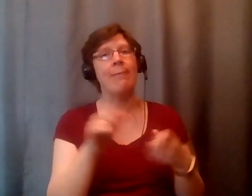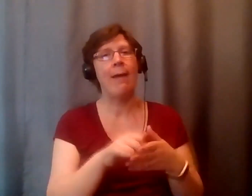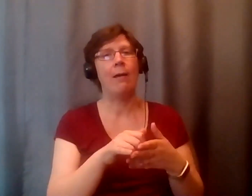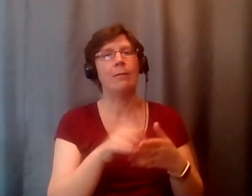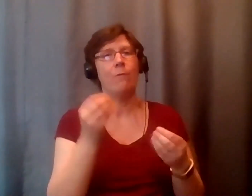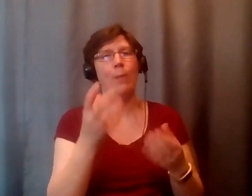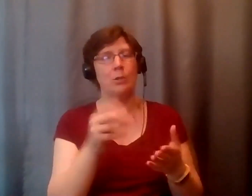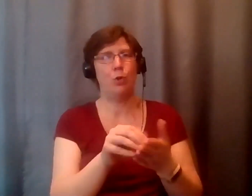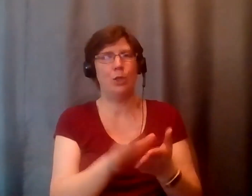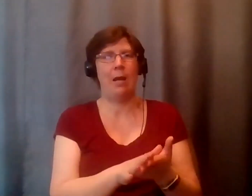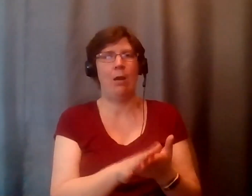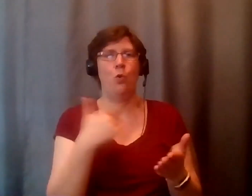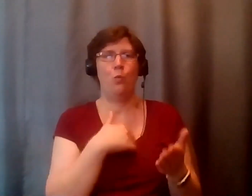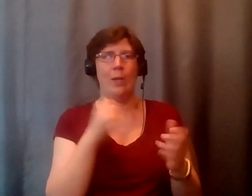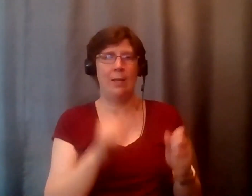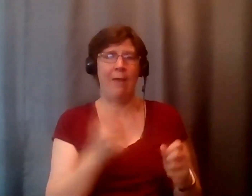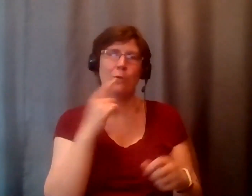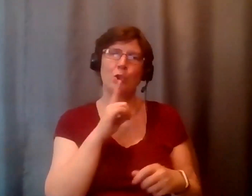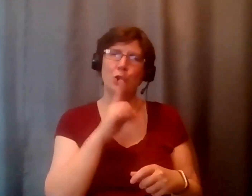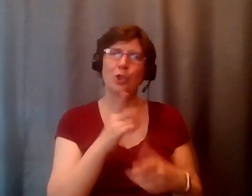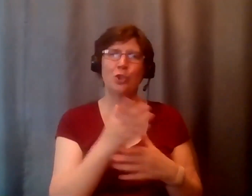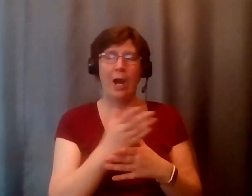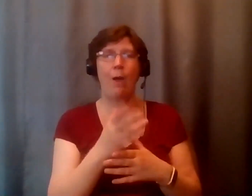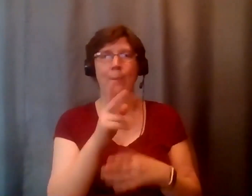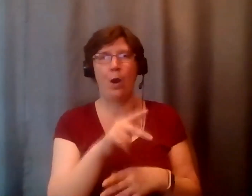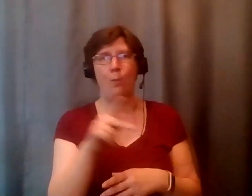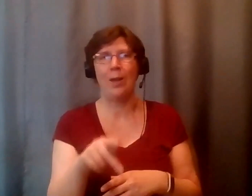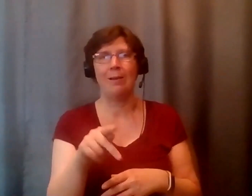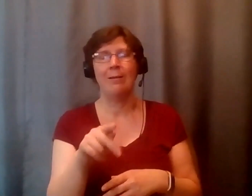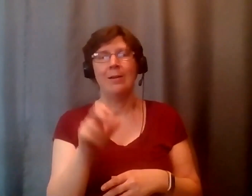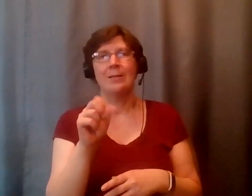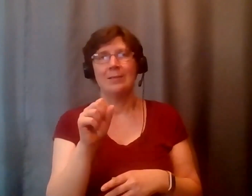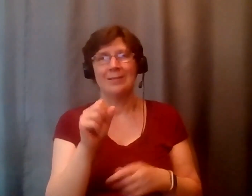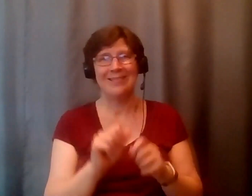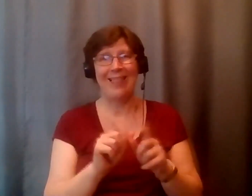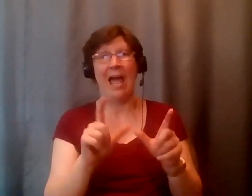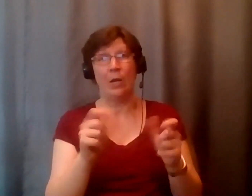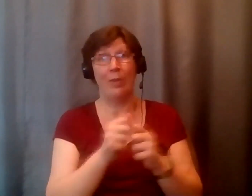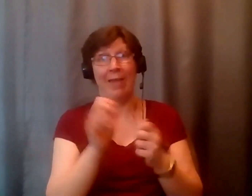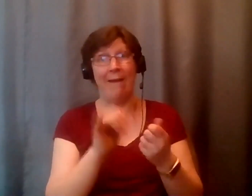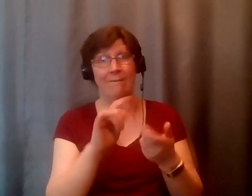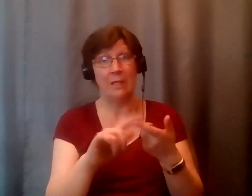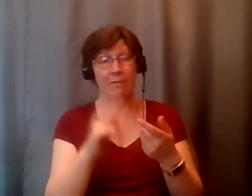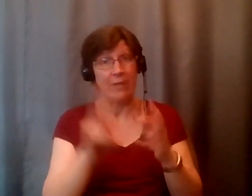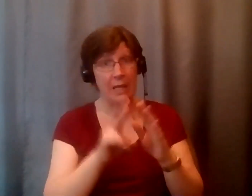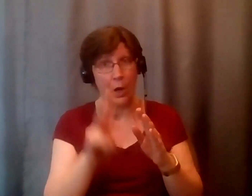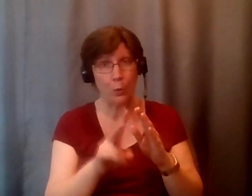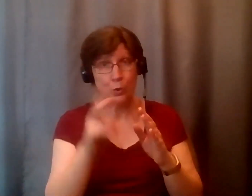down. We can for sure share this PowerPoint slide along with that video to anybody that's interested